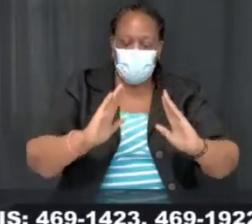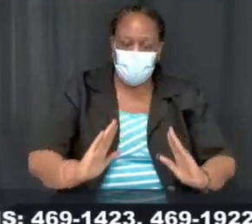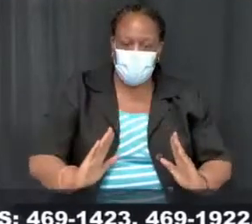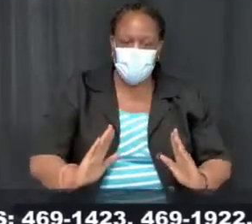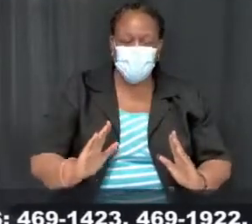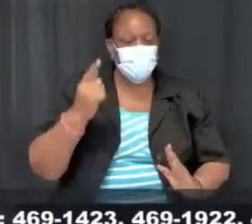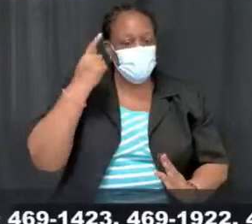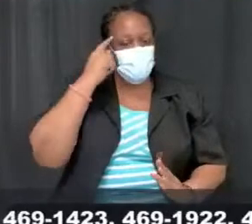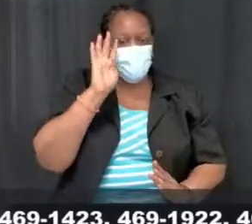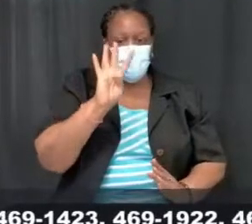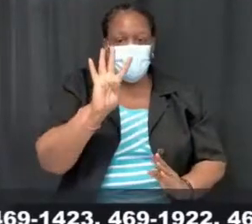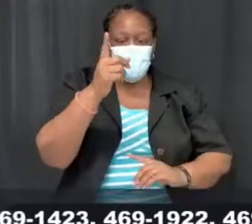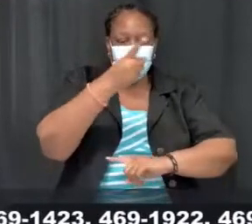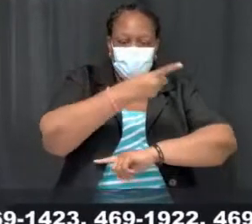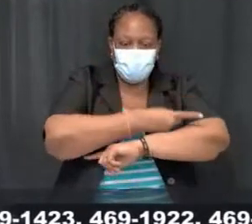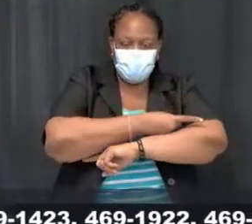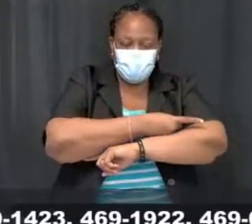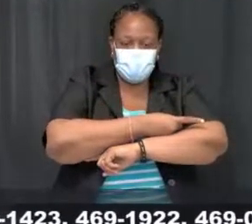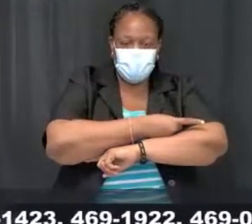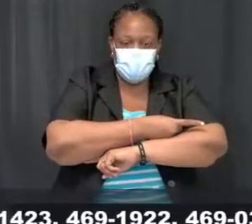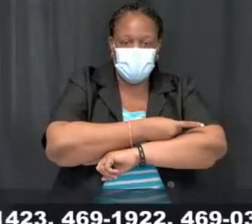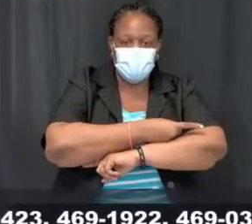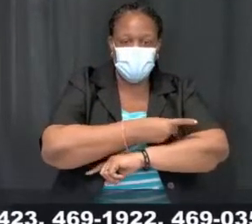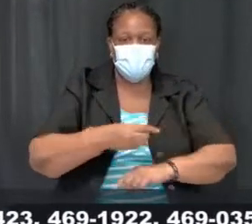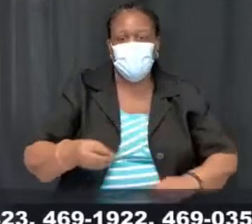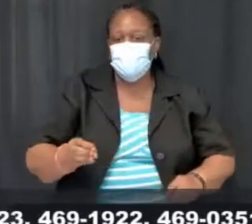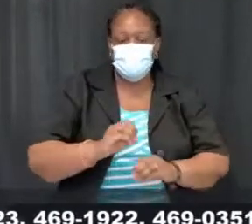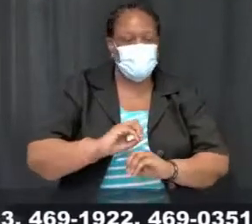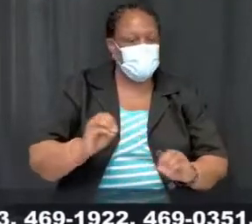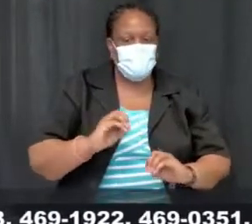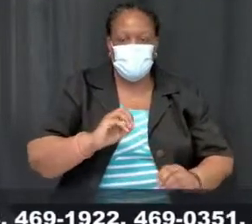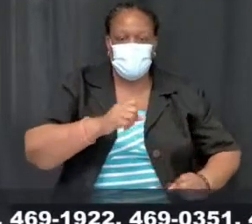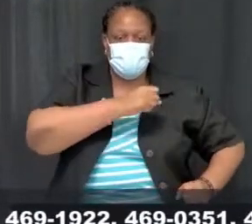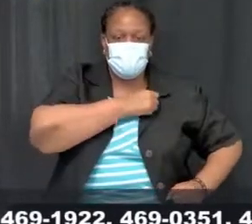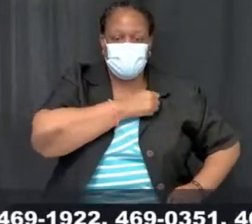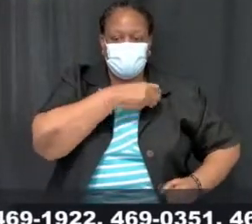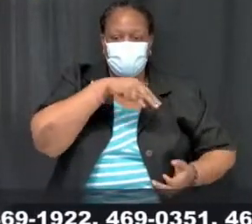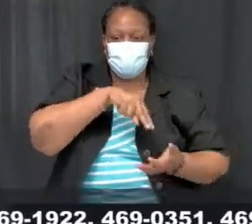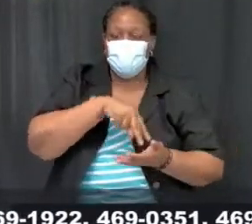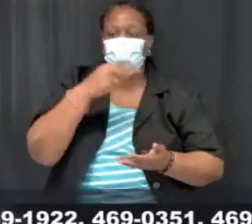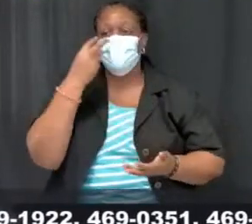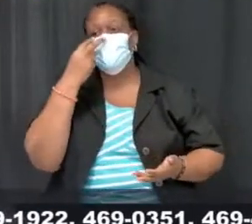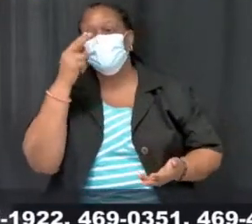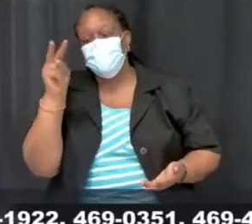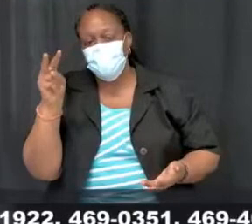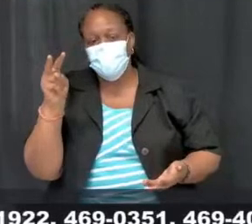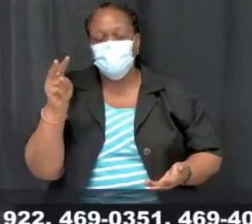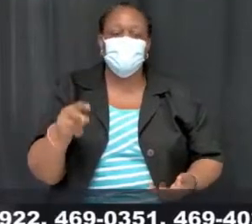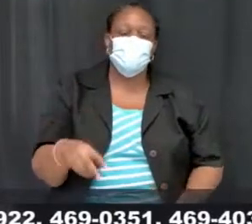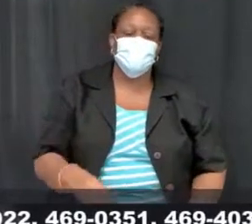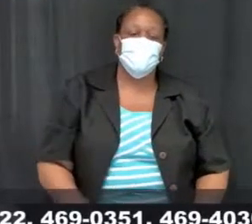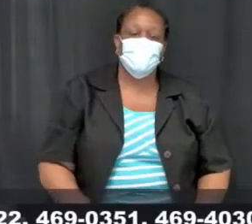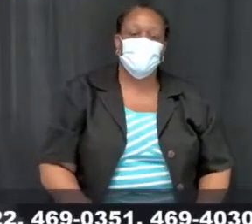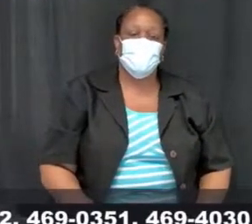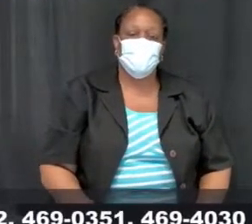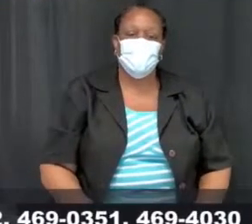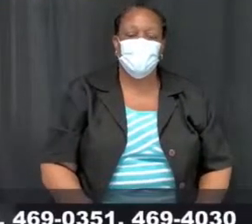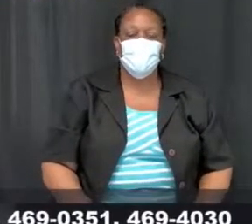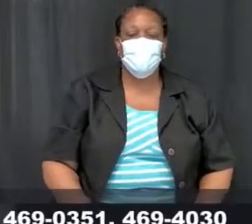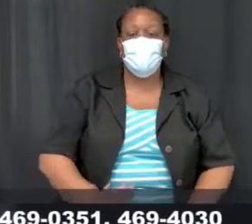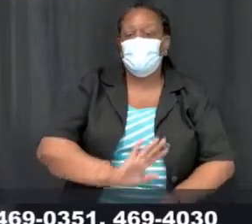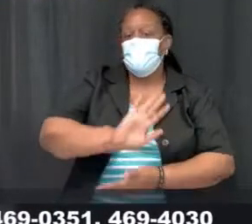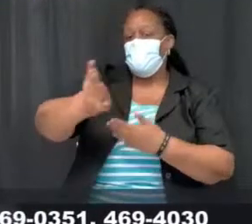of 4 days, and no private security is required. Subsection 6 provides that